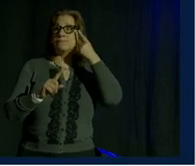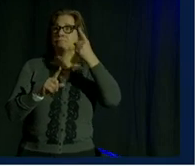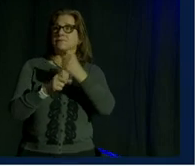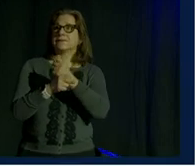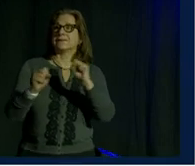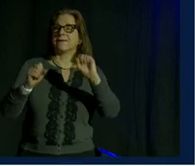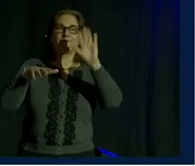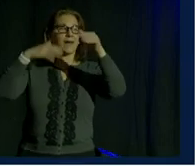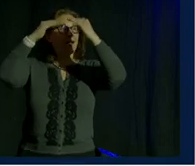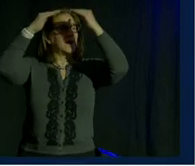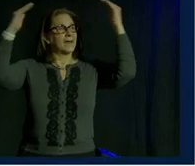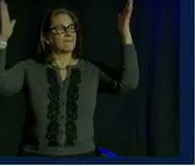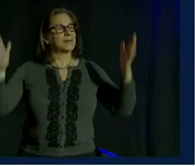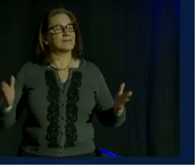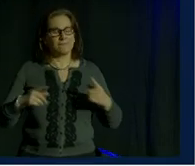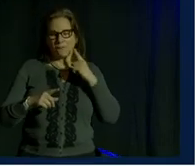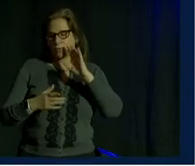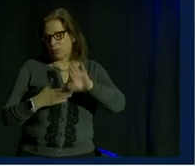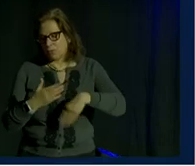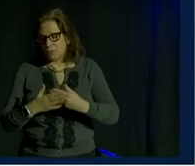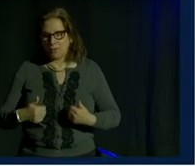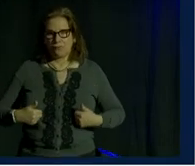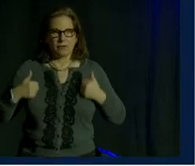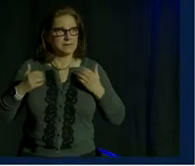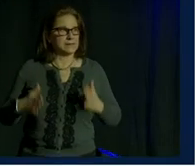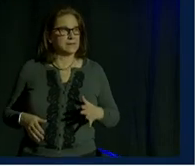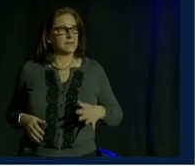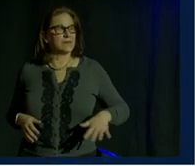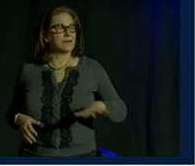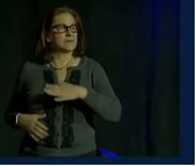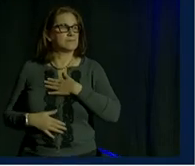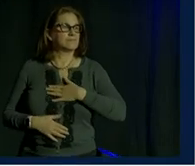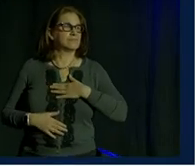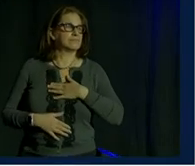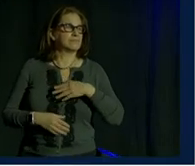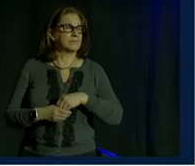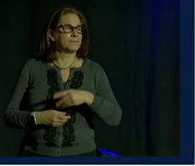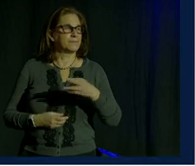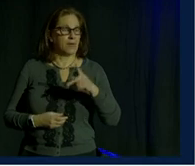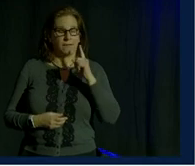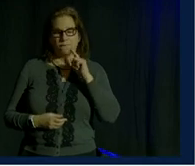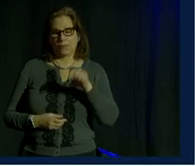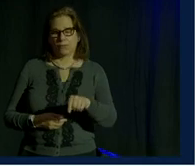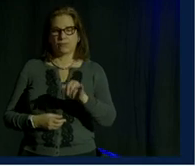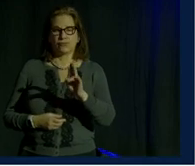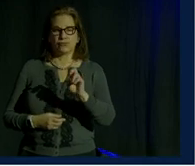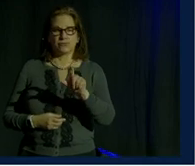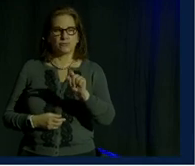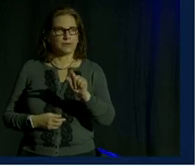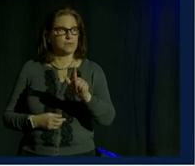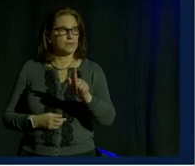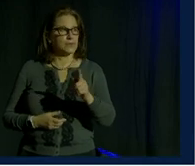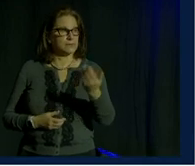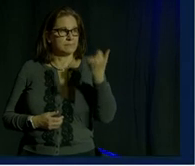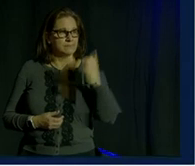of DPR, will be issuing an RFP for a construction manager in June 2021.